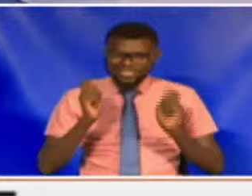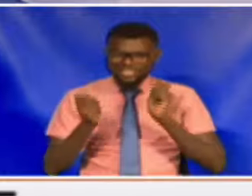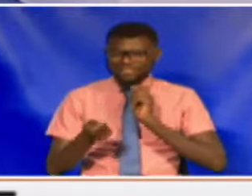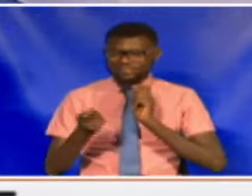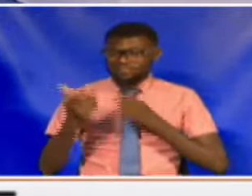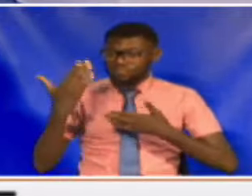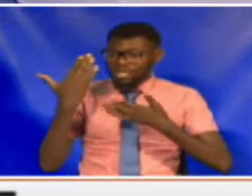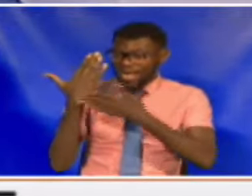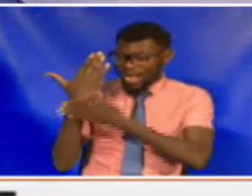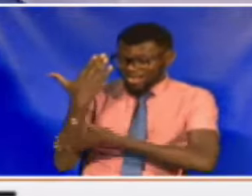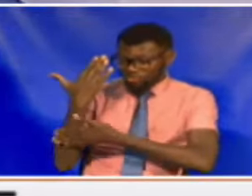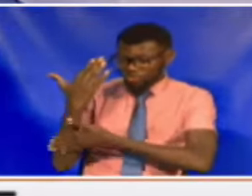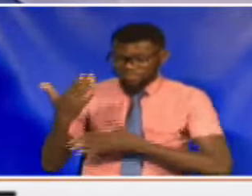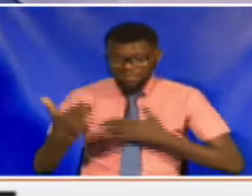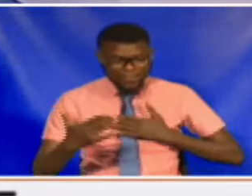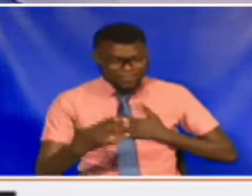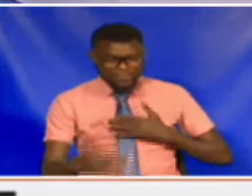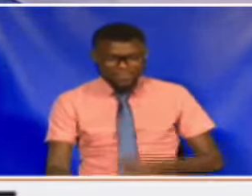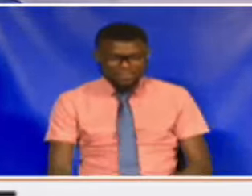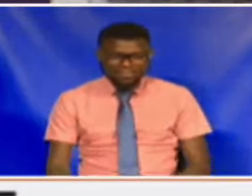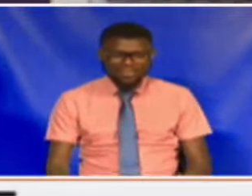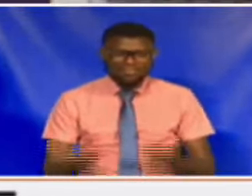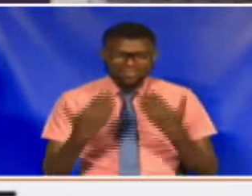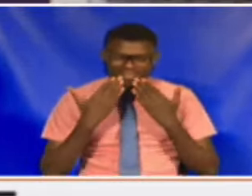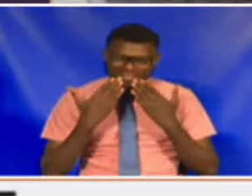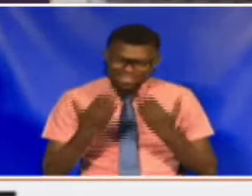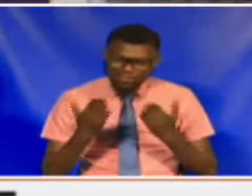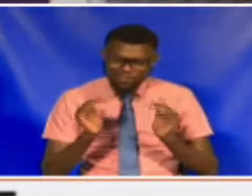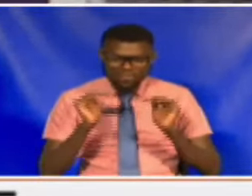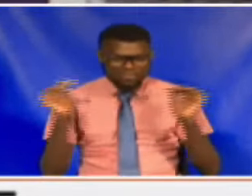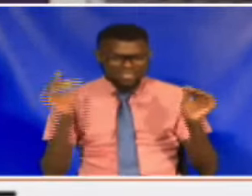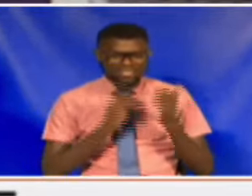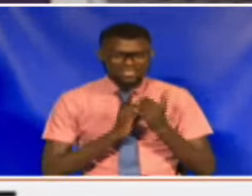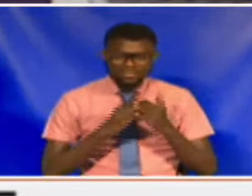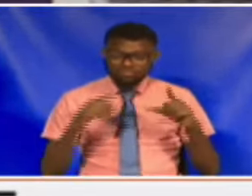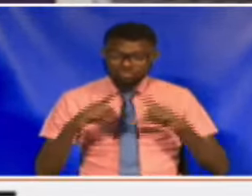in this country as a whole. Thank you very much, Daktari, for your words, because we even remember you